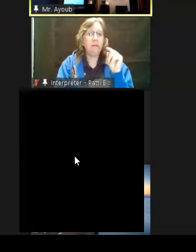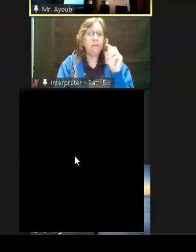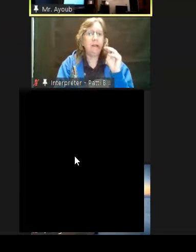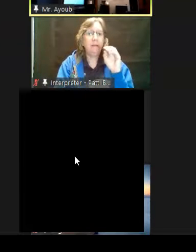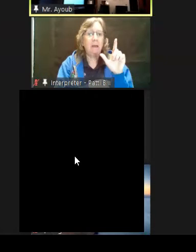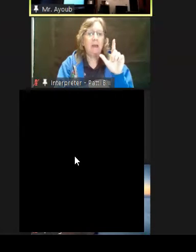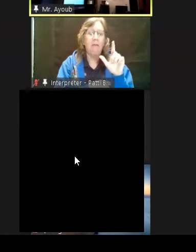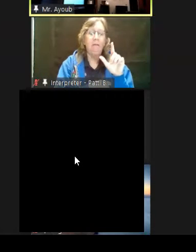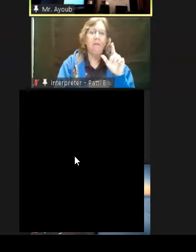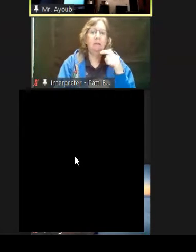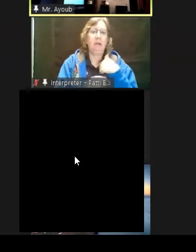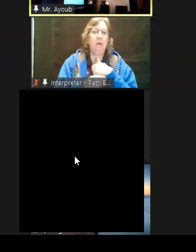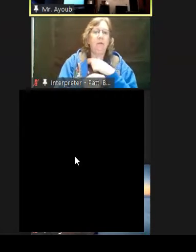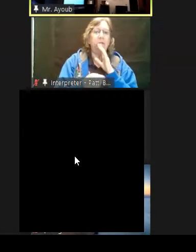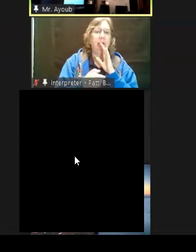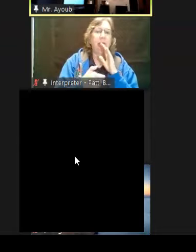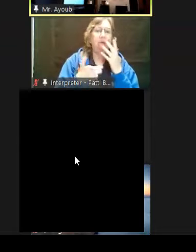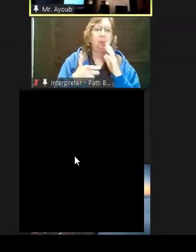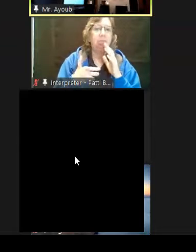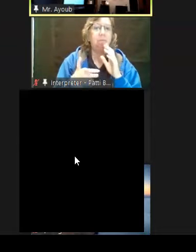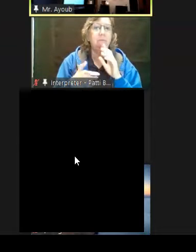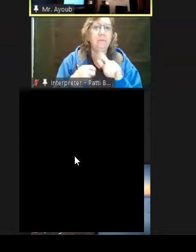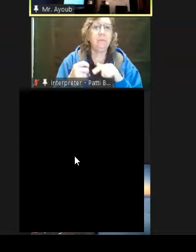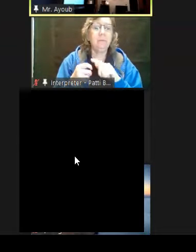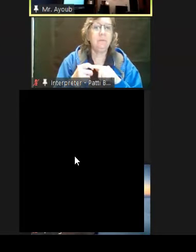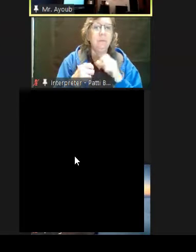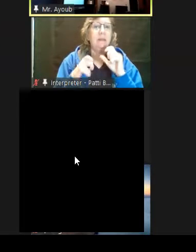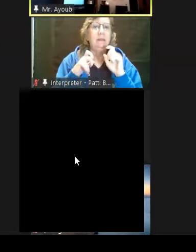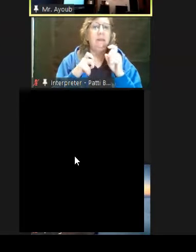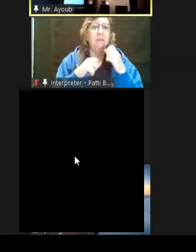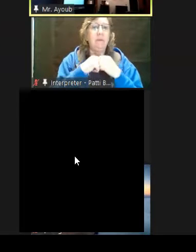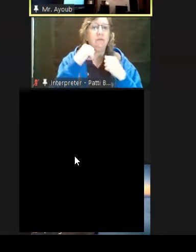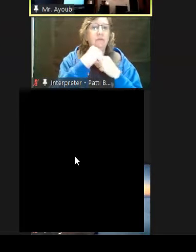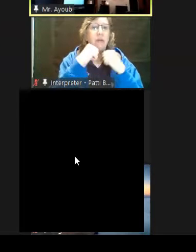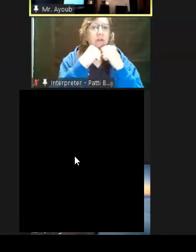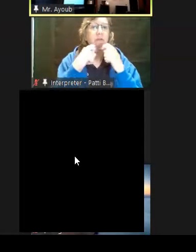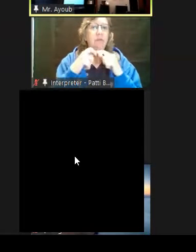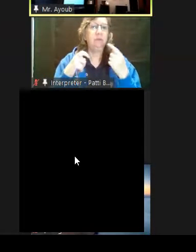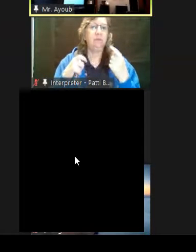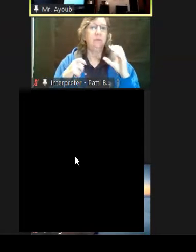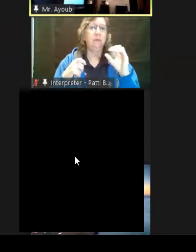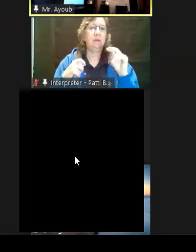about, I talked about it gives a structure and meaning to content,